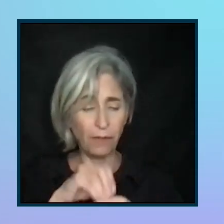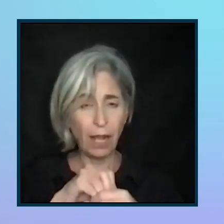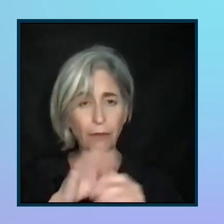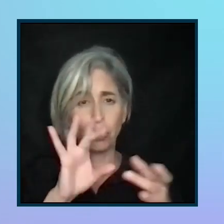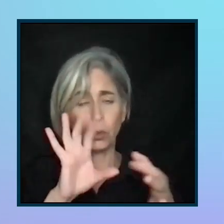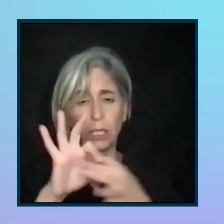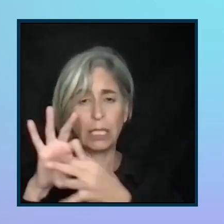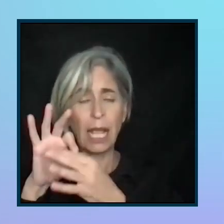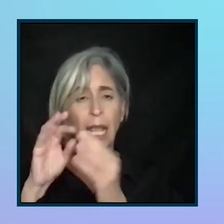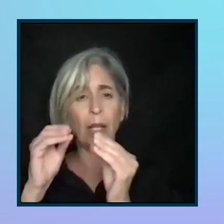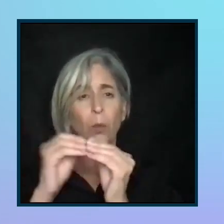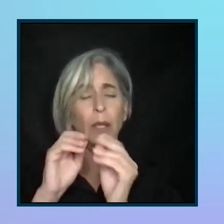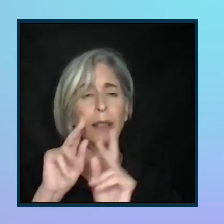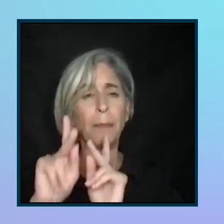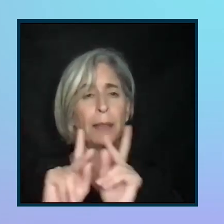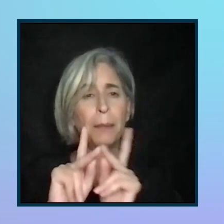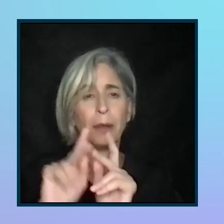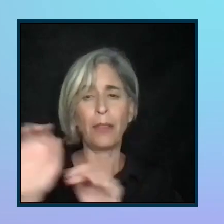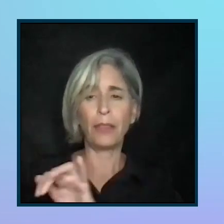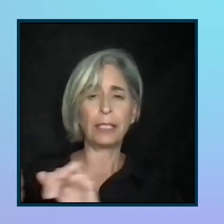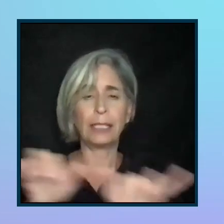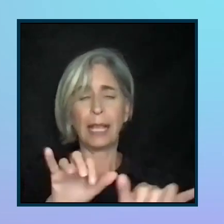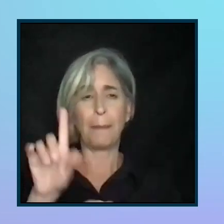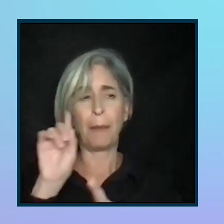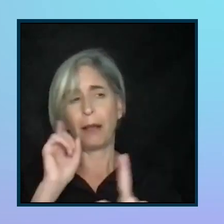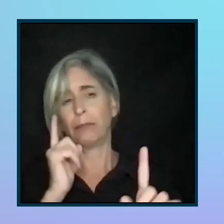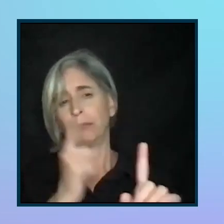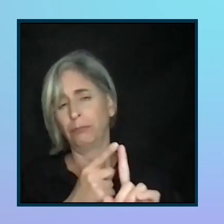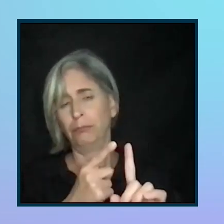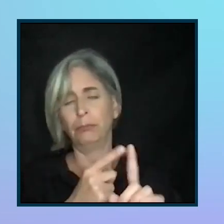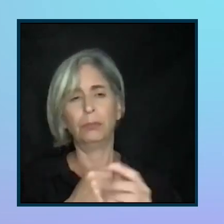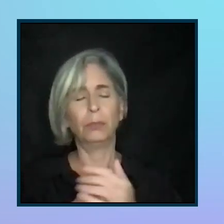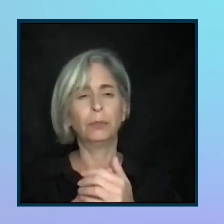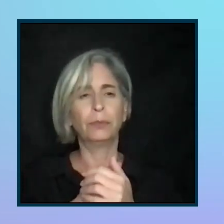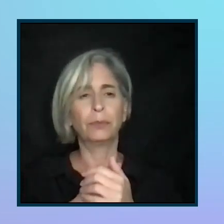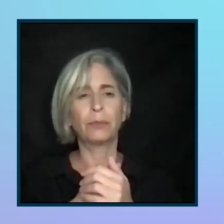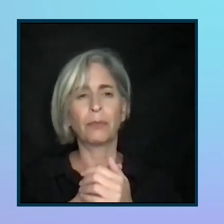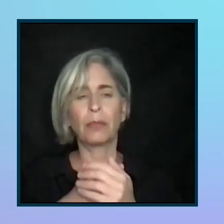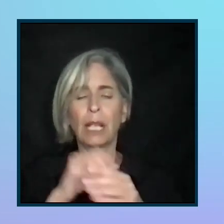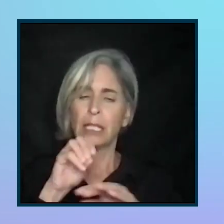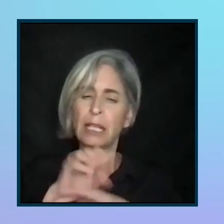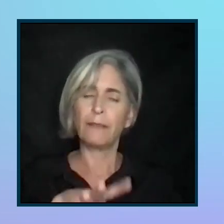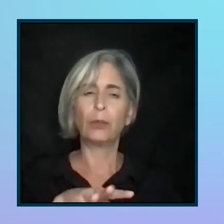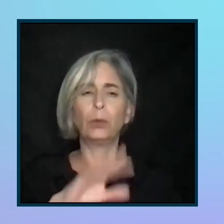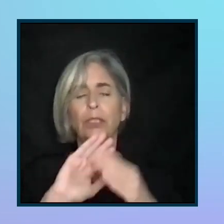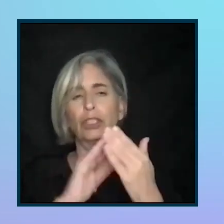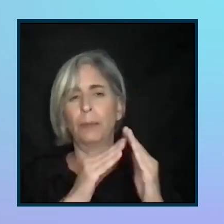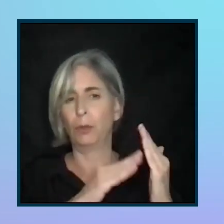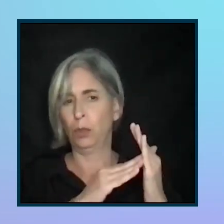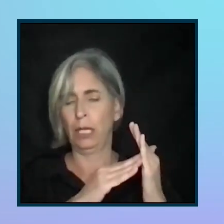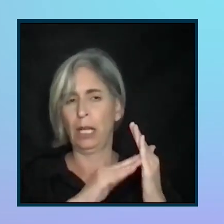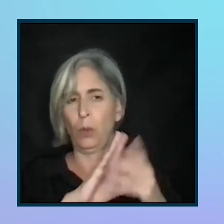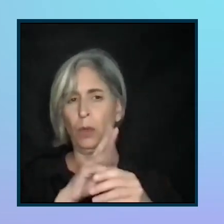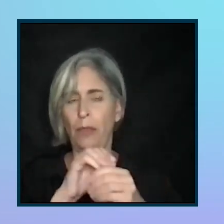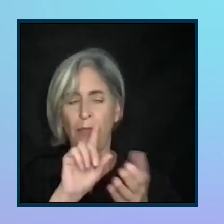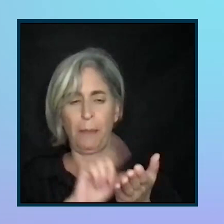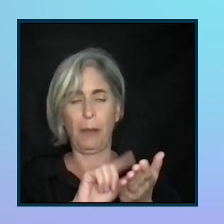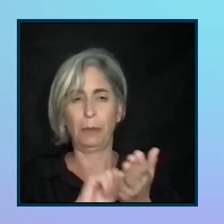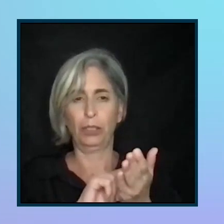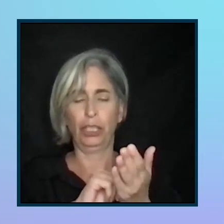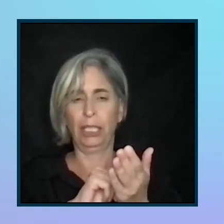more with people who are of like mind. And it's an influential community within the publishing